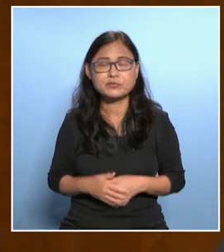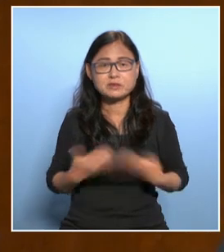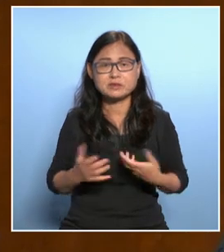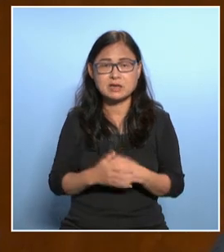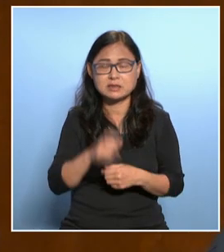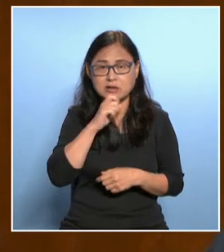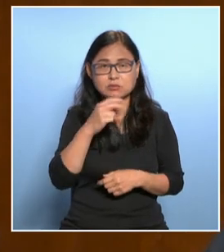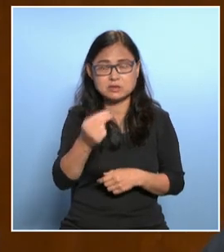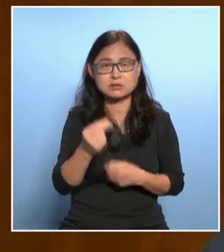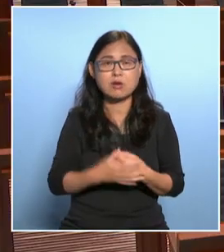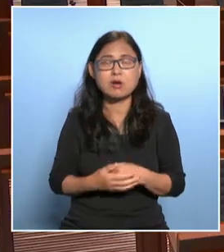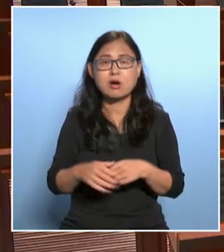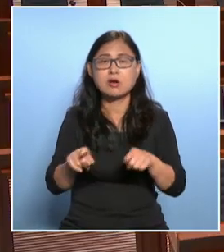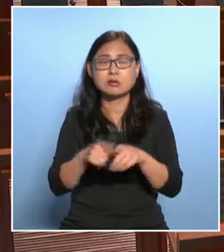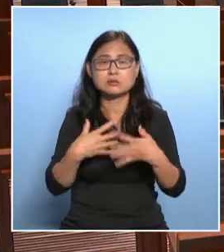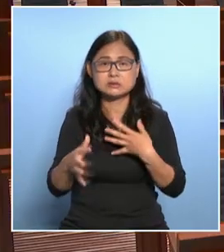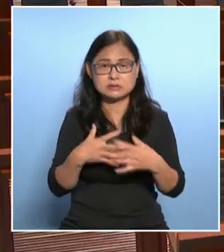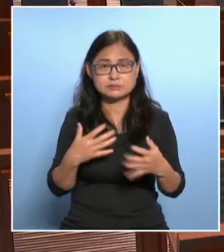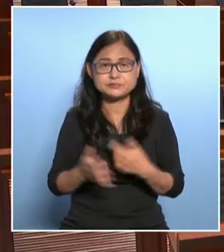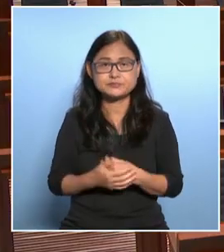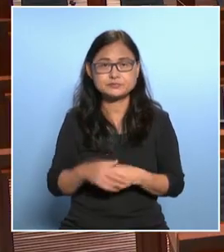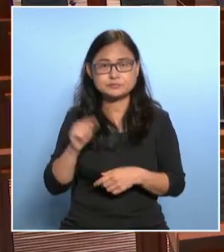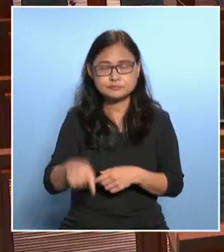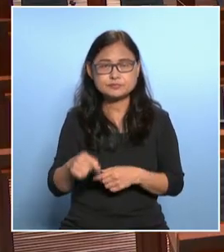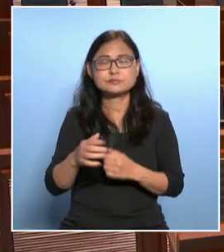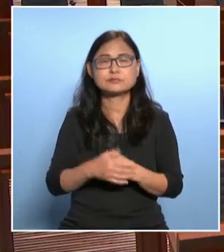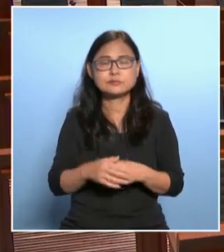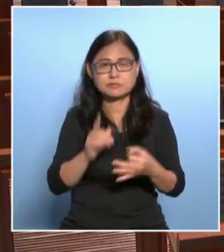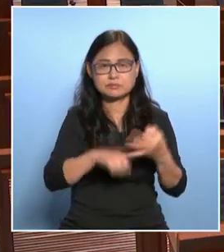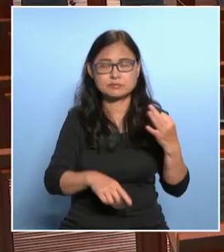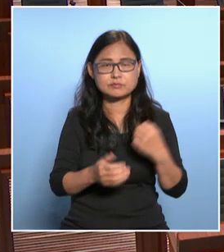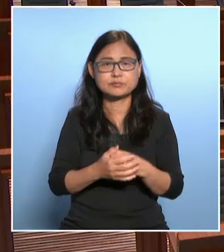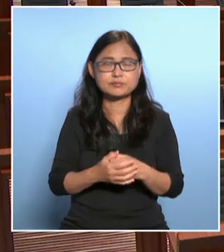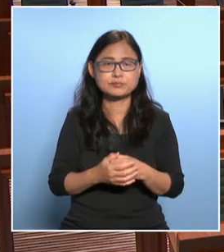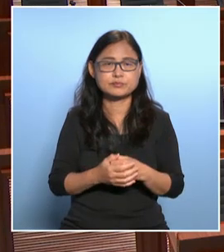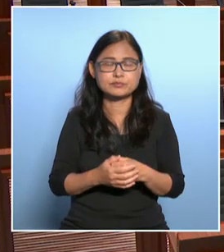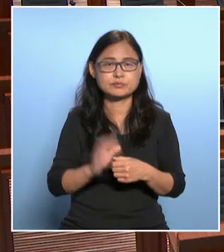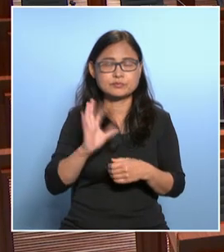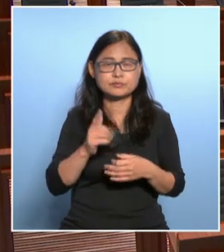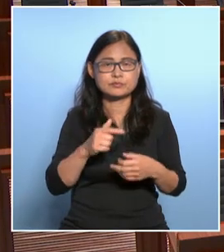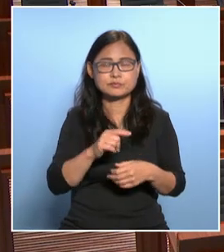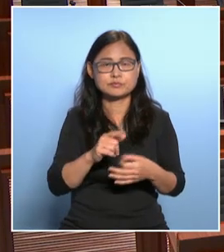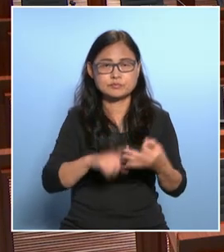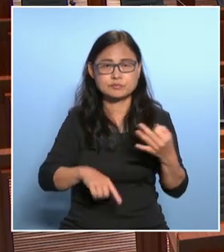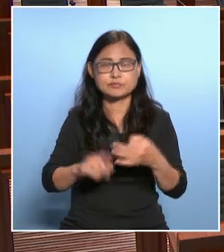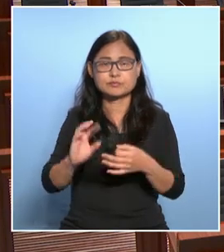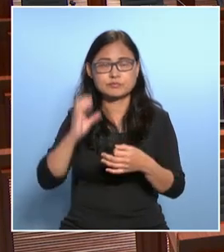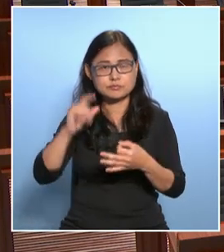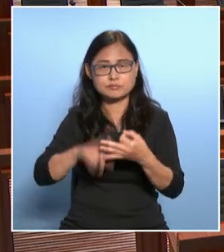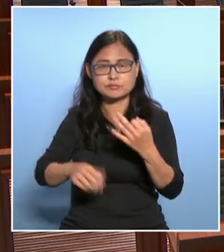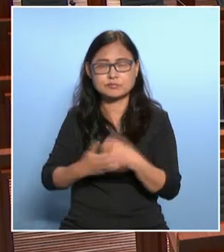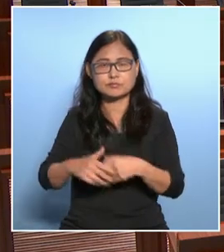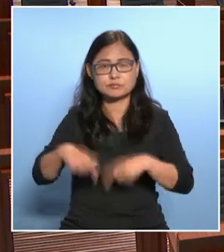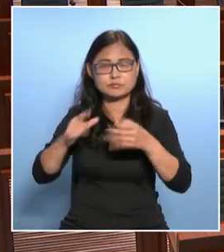will be set to meet the service needs of our society. Thank you, Chair. Currently, we have 7 members wishing to speak. Mr. Kingsley